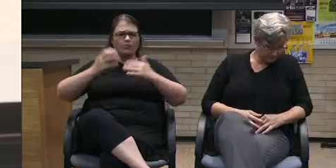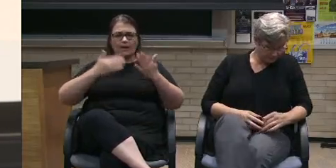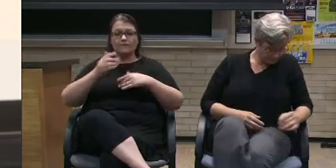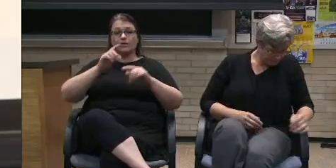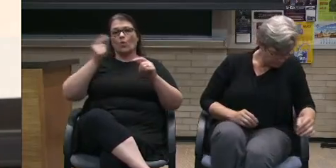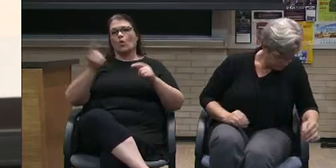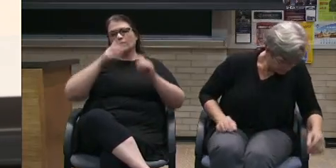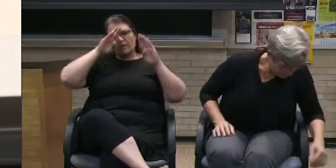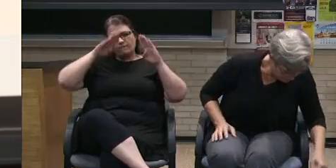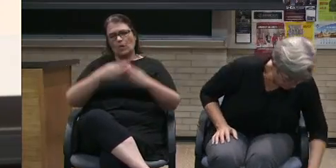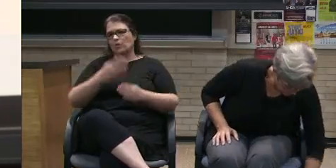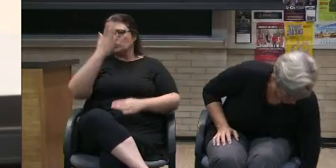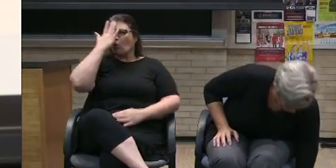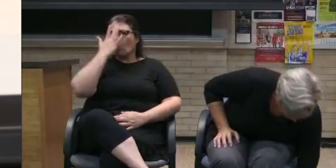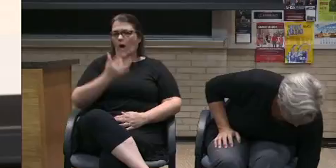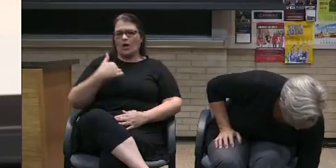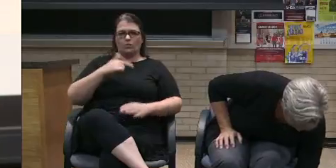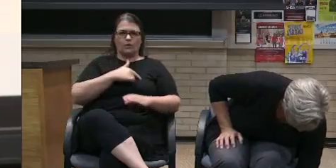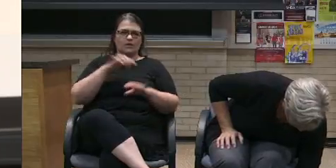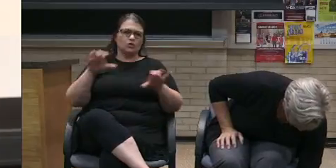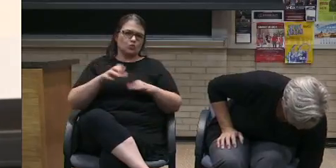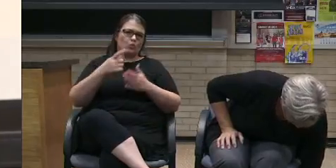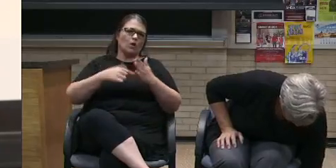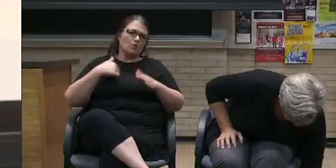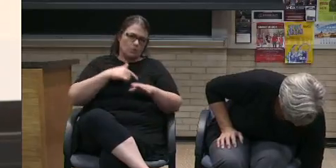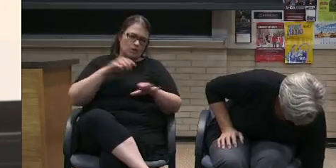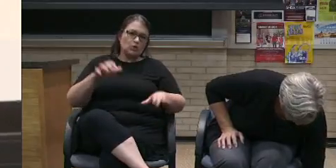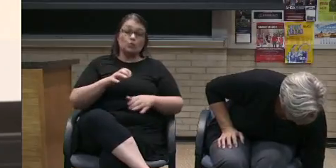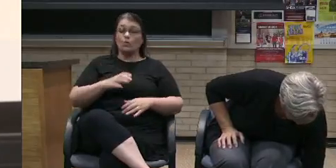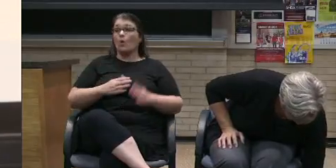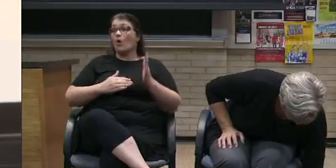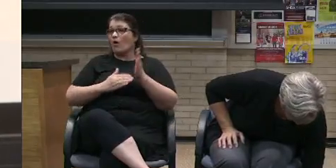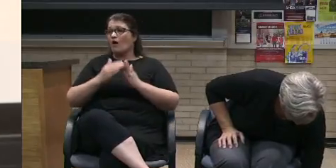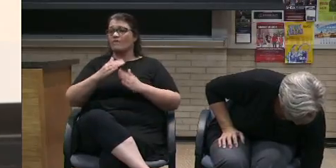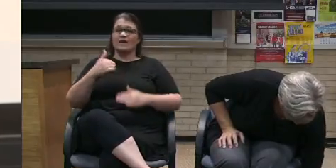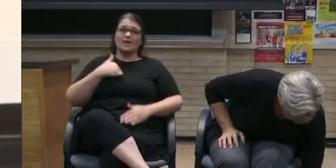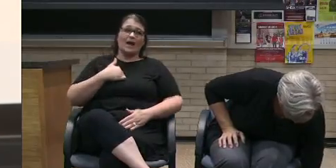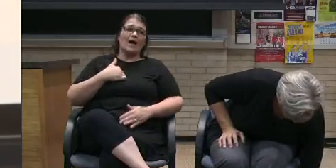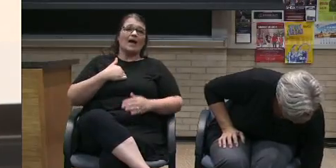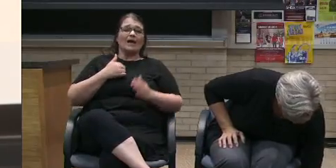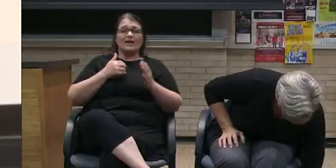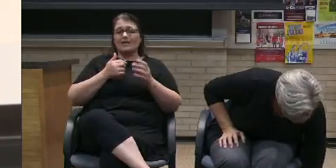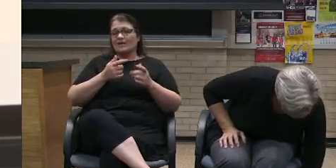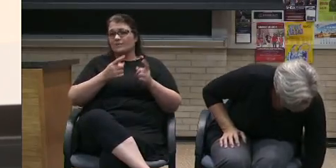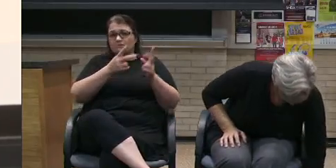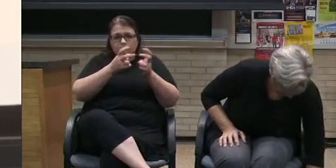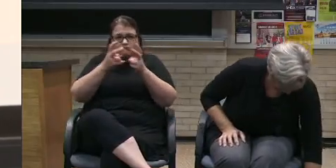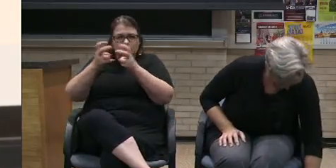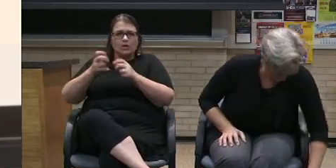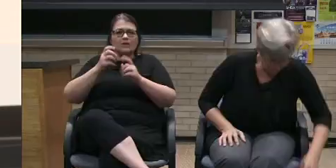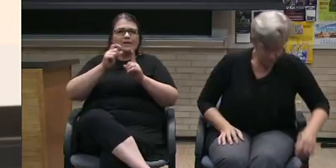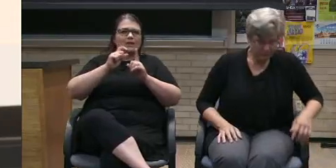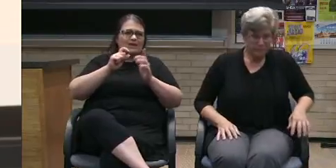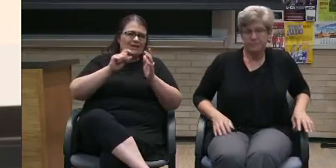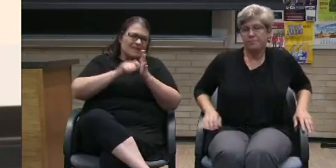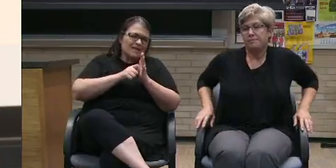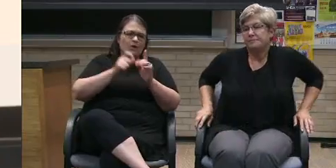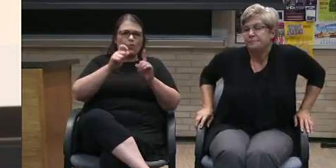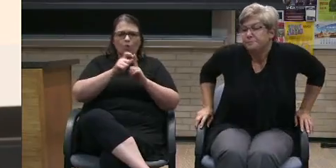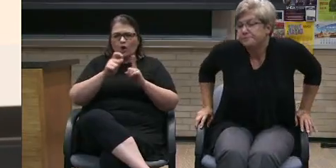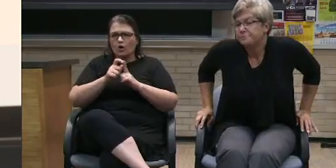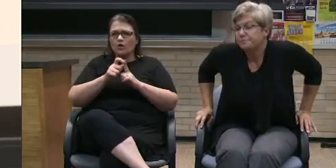why it is we're doing what we're doing. And I often either parse it, I just take the keywords that I like particularly, or